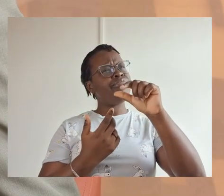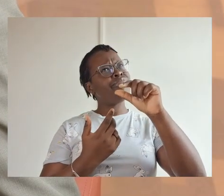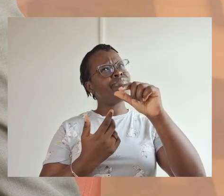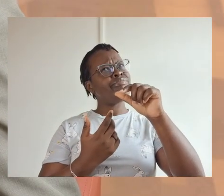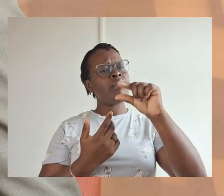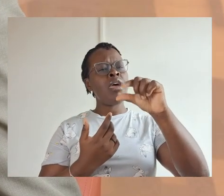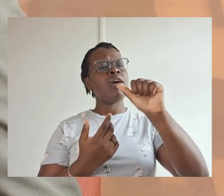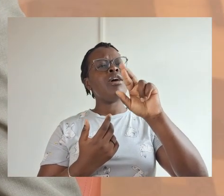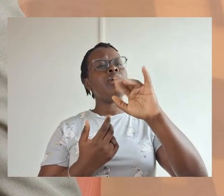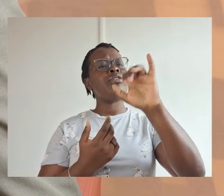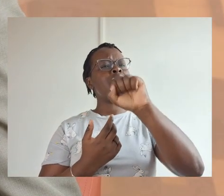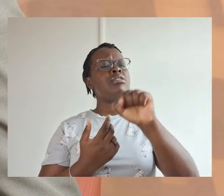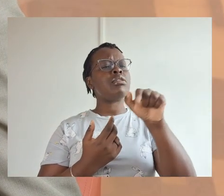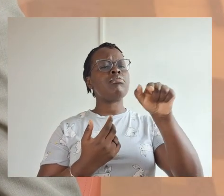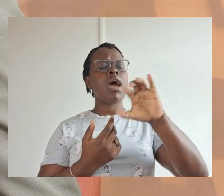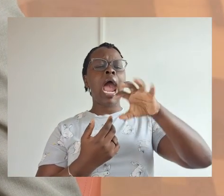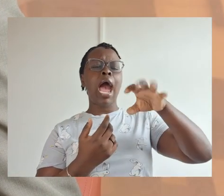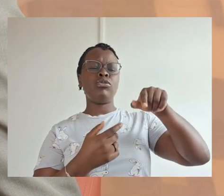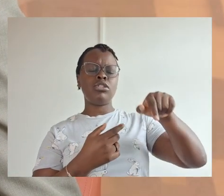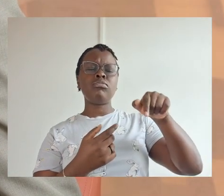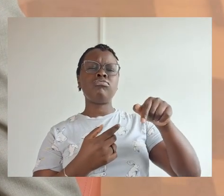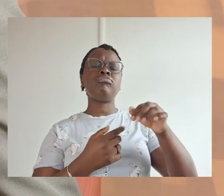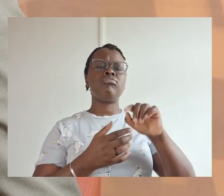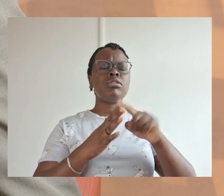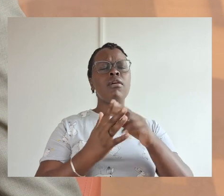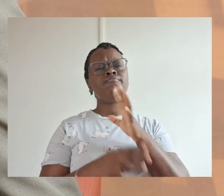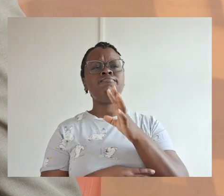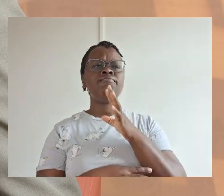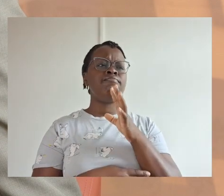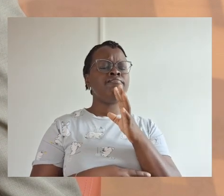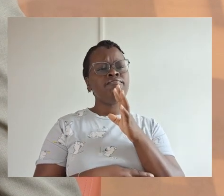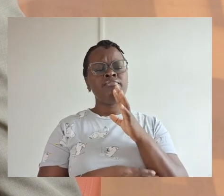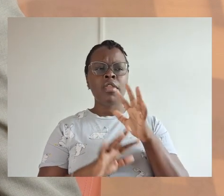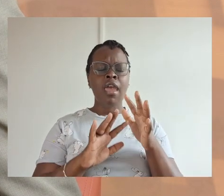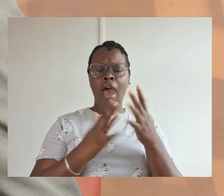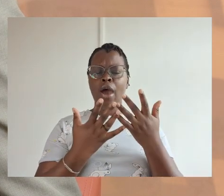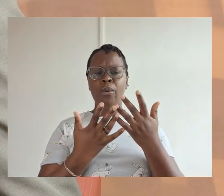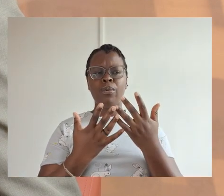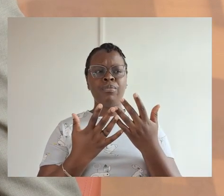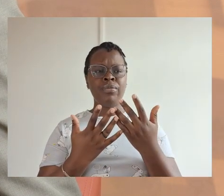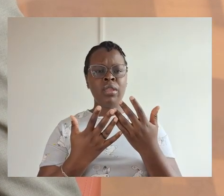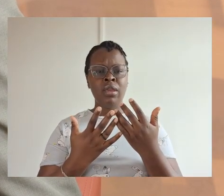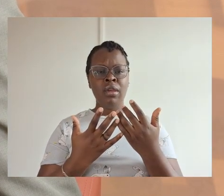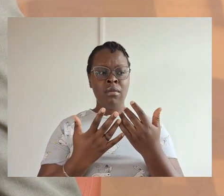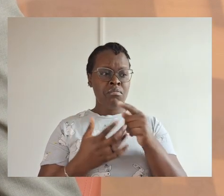great county of Turkana are already having conversations. Kenya